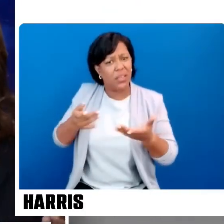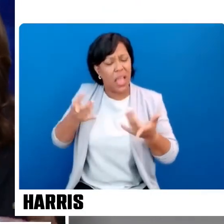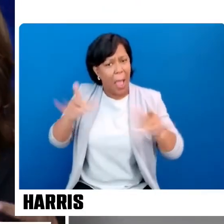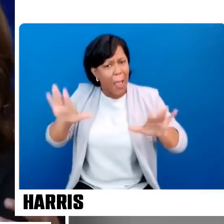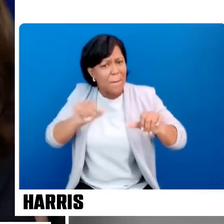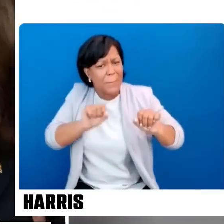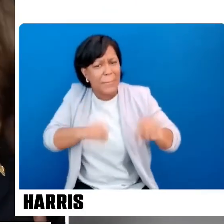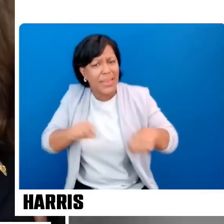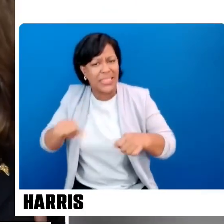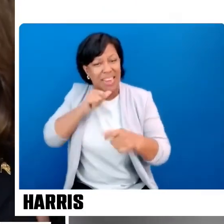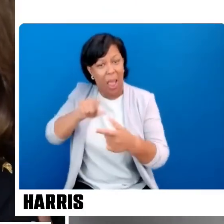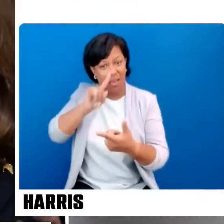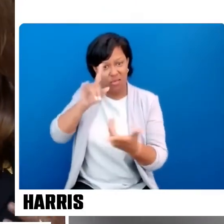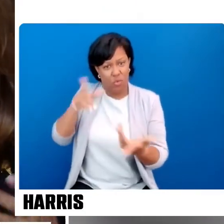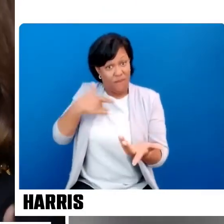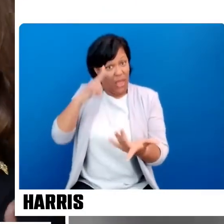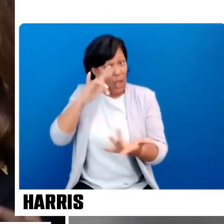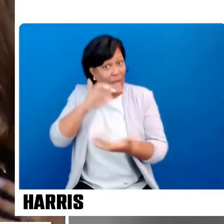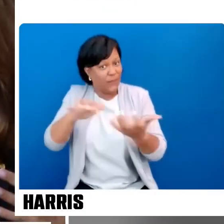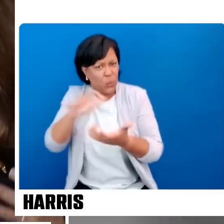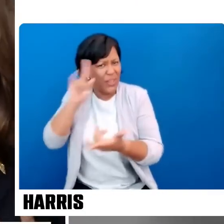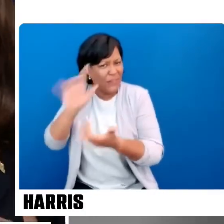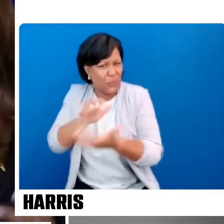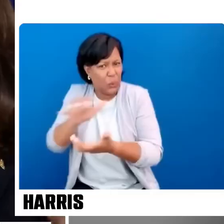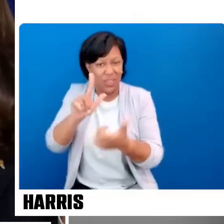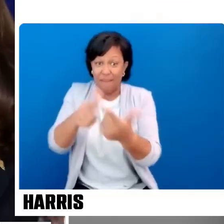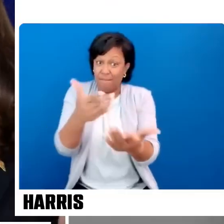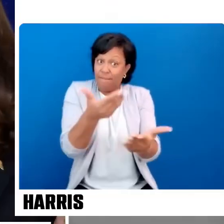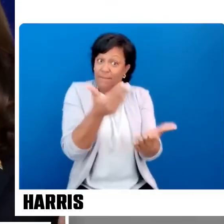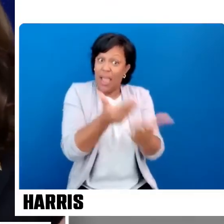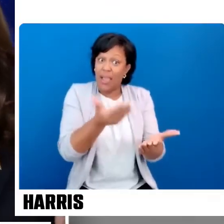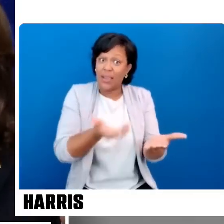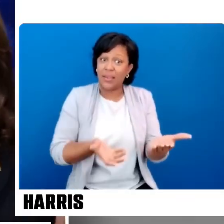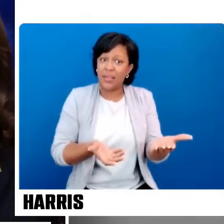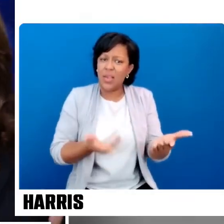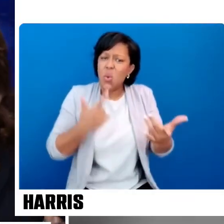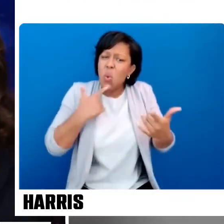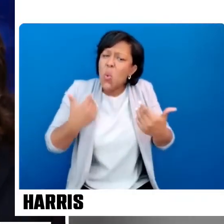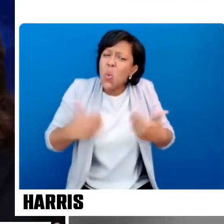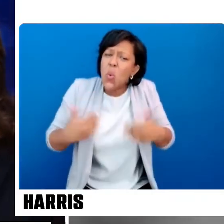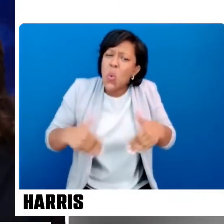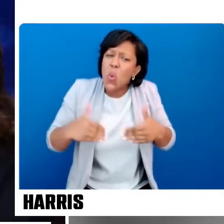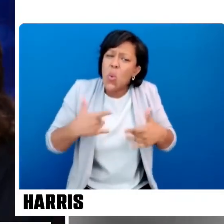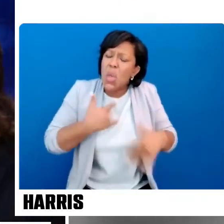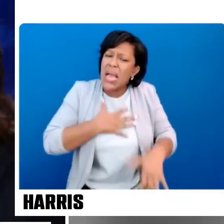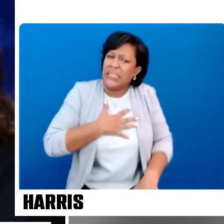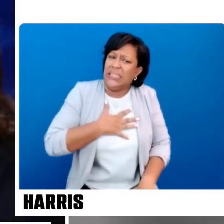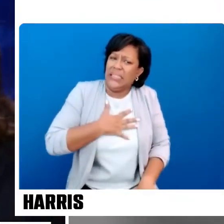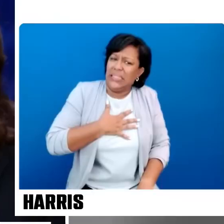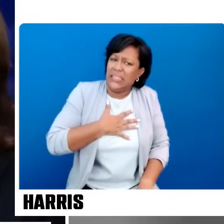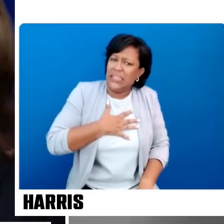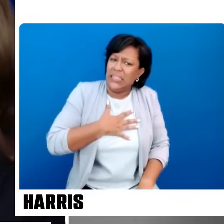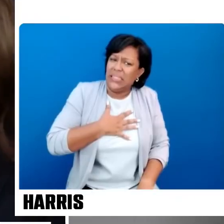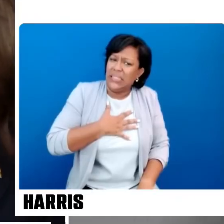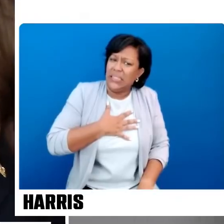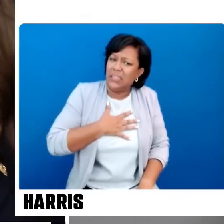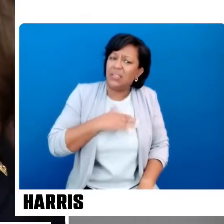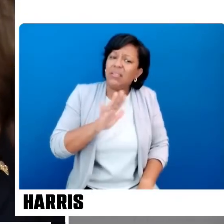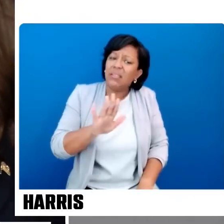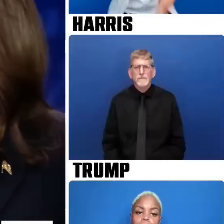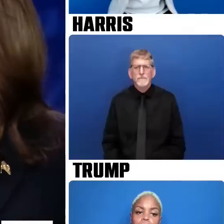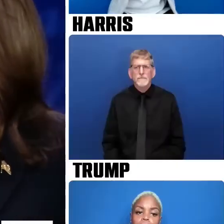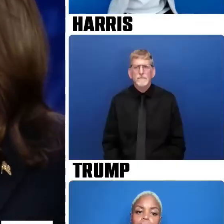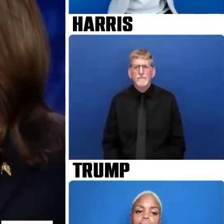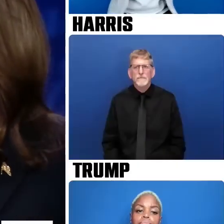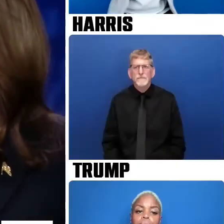confused about fact. That's deeply troubling, and the American people deserve better. I'll give you 1 minute to respond, Mr. President.